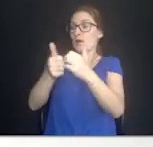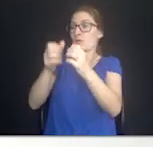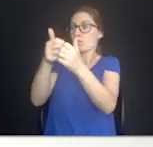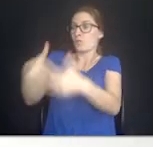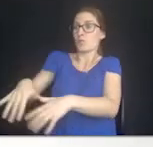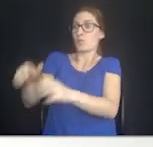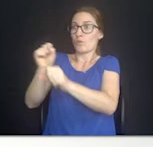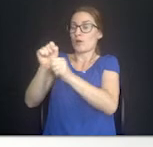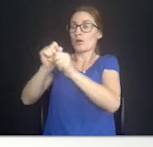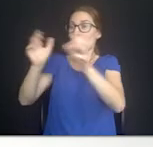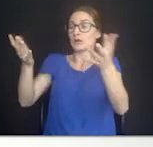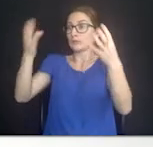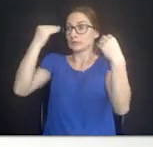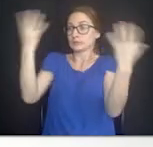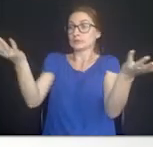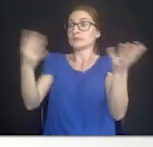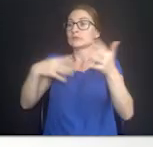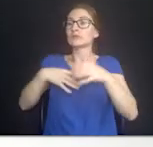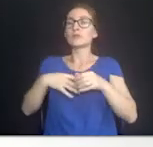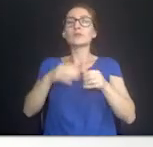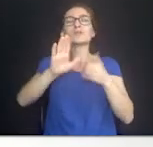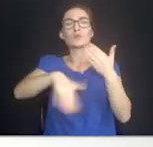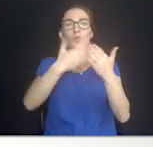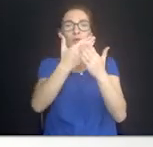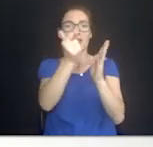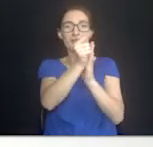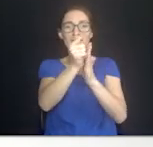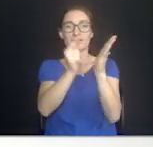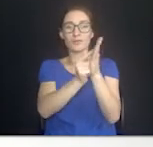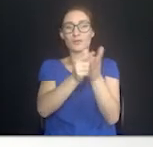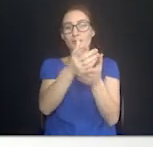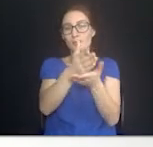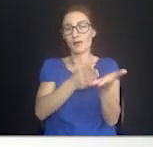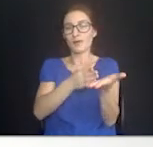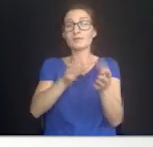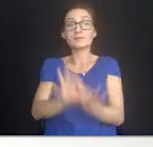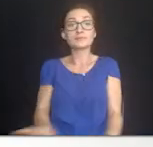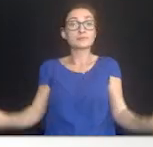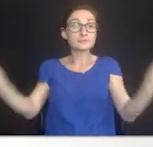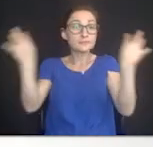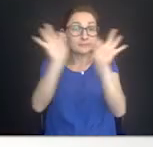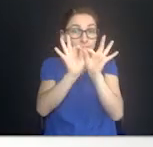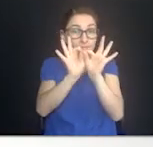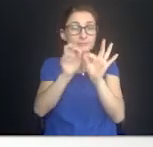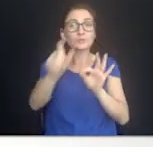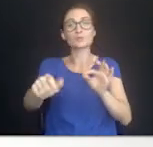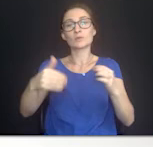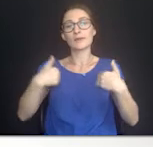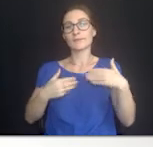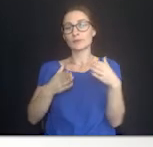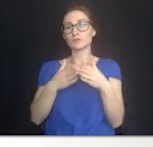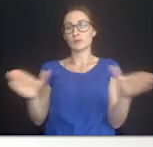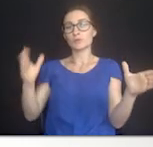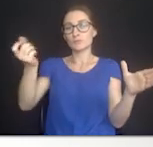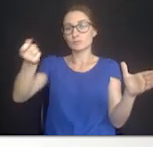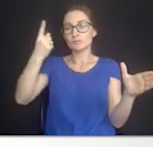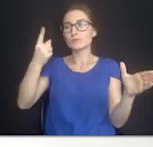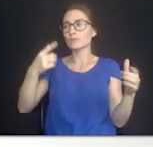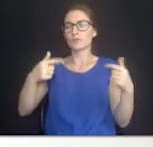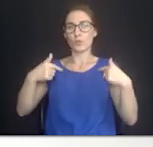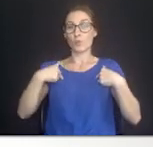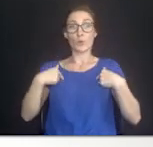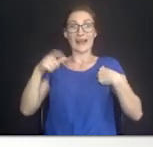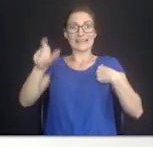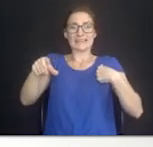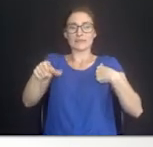the legal aspects of things, because it's important, and we need to have just like a general understanding of what do I need, right?